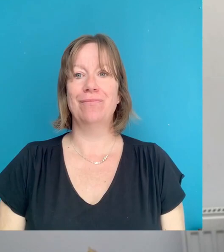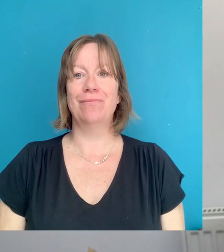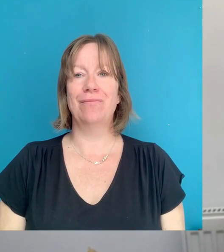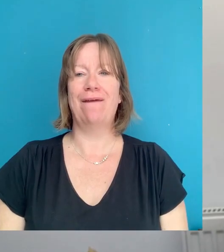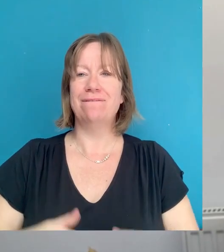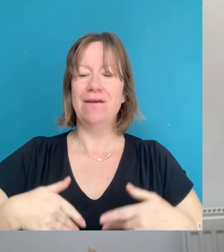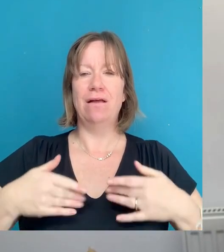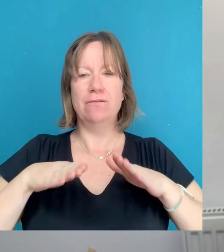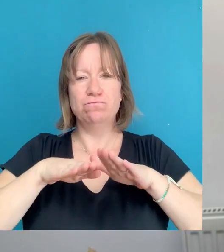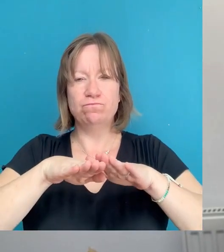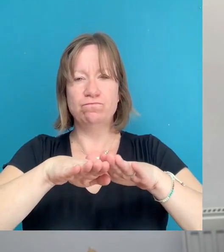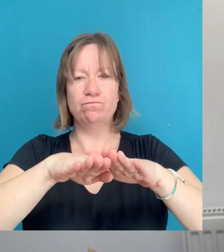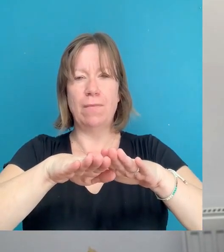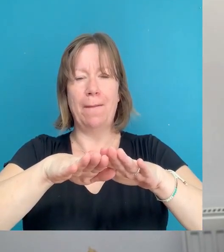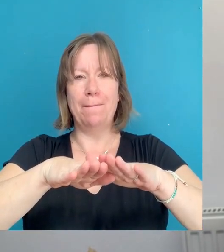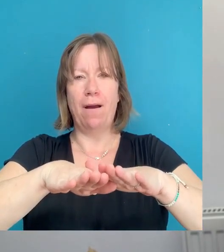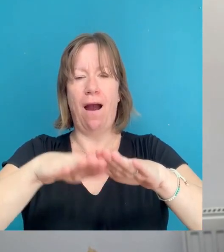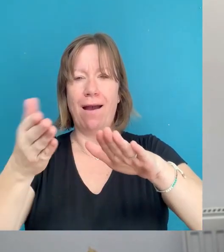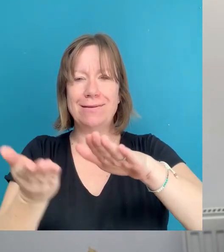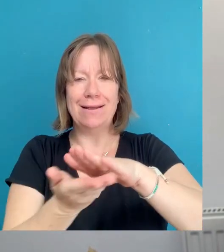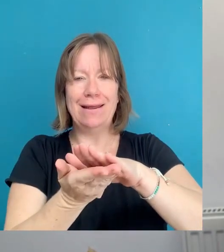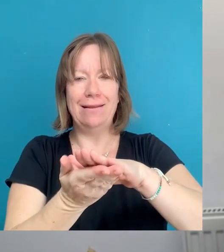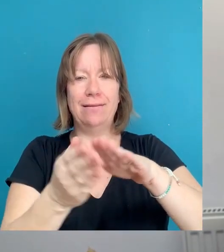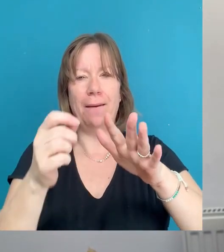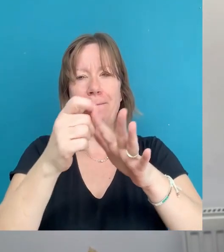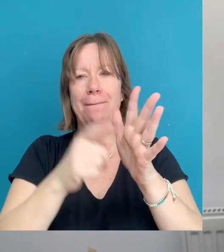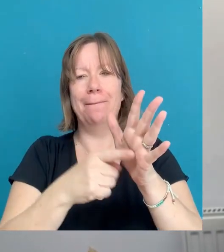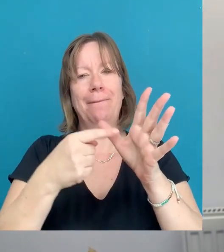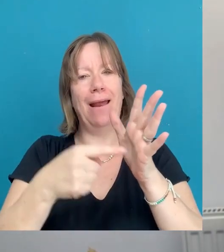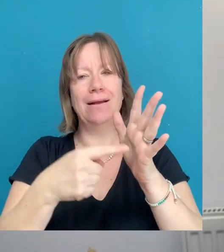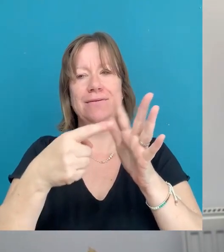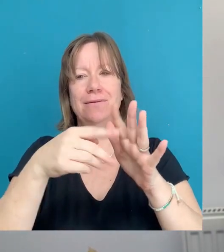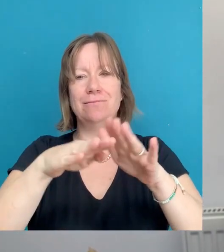and feeling all the corners of that plate.